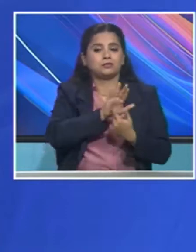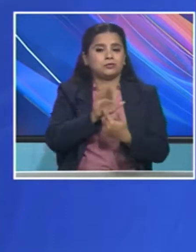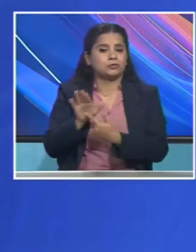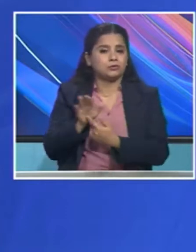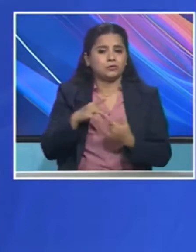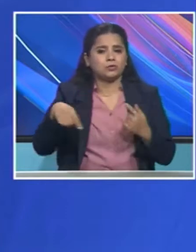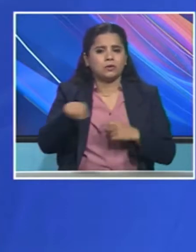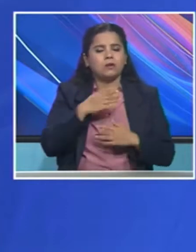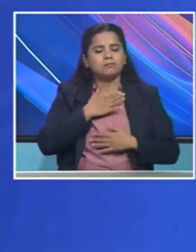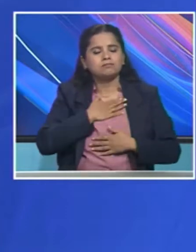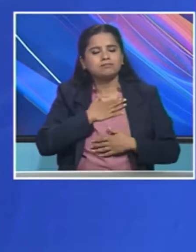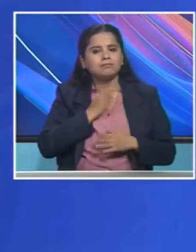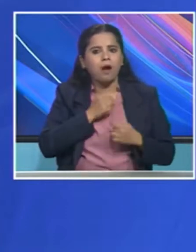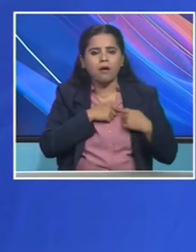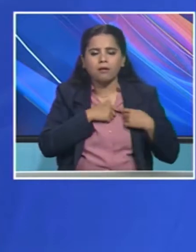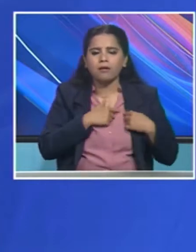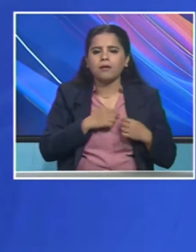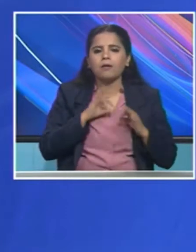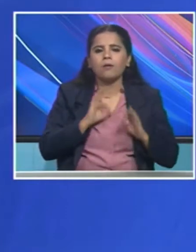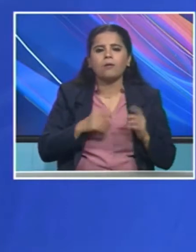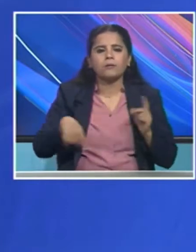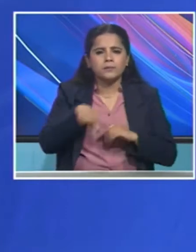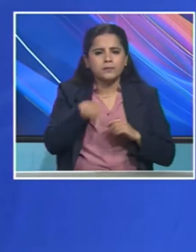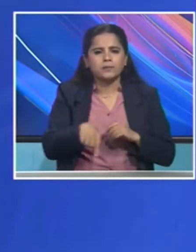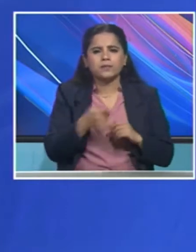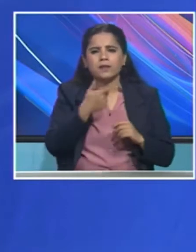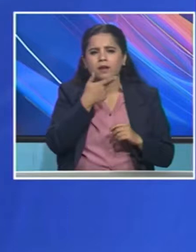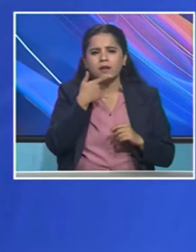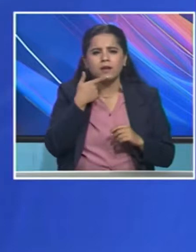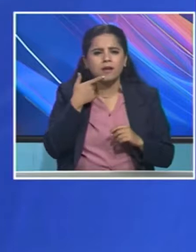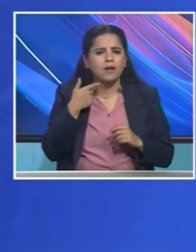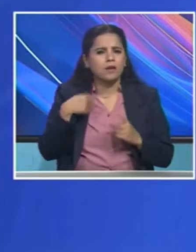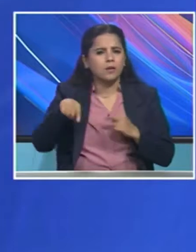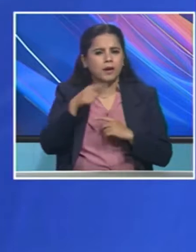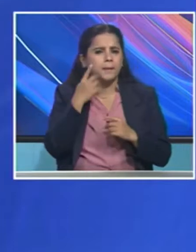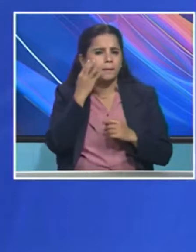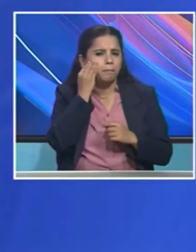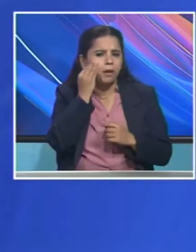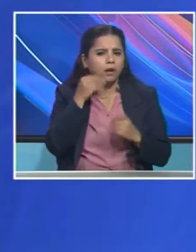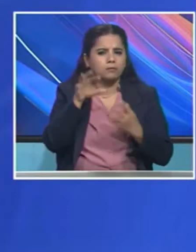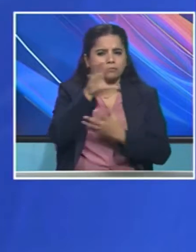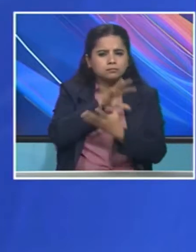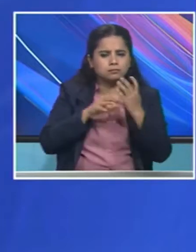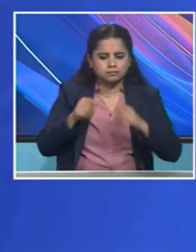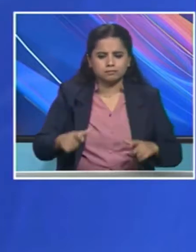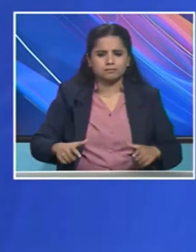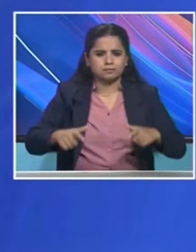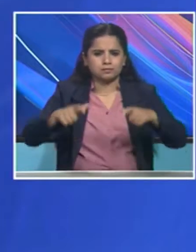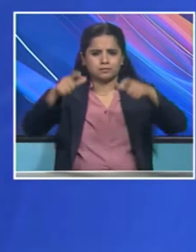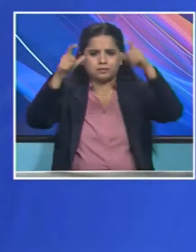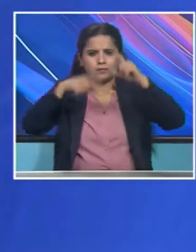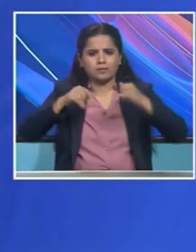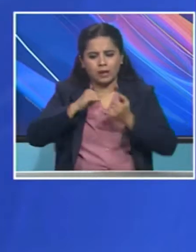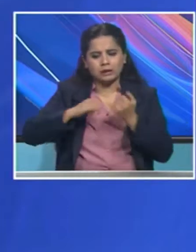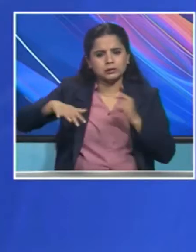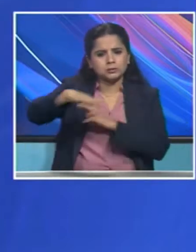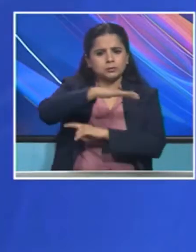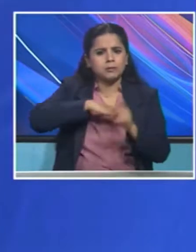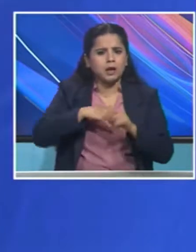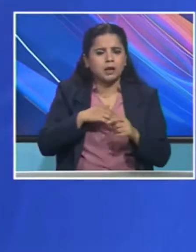or overwhelming. The sandstone pink and cream combination used gives a feeling of space and dimension, new